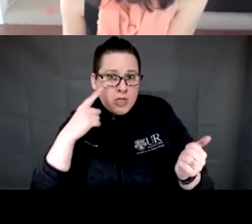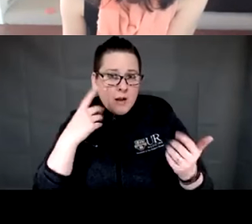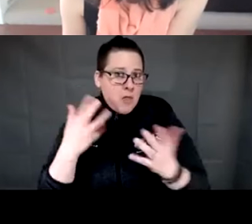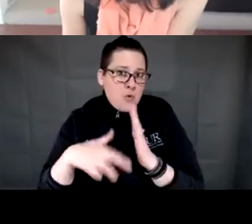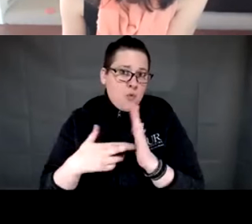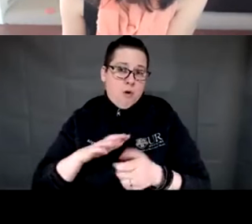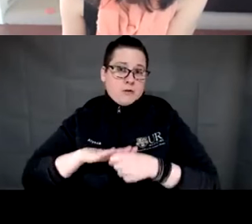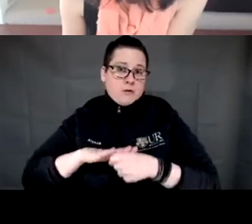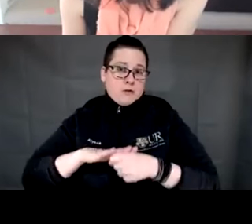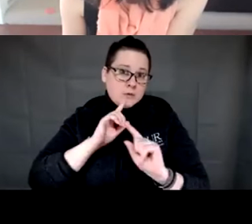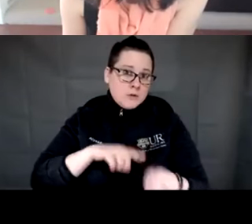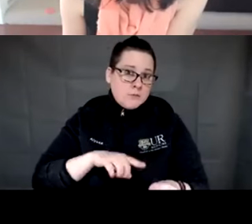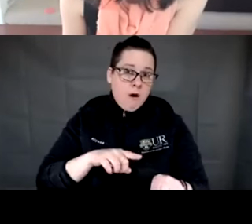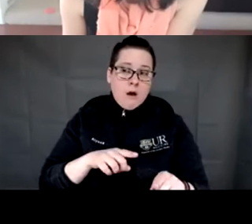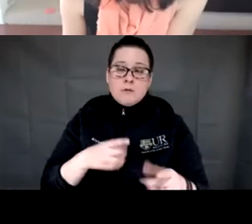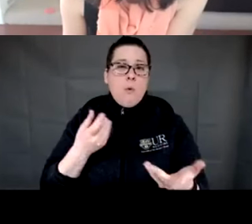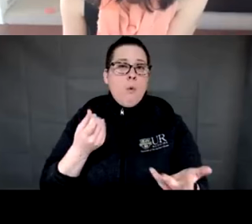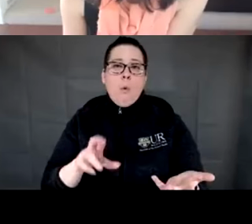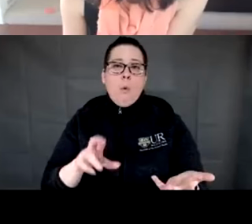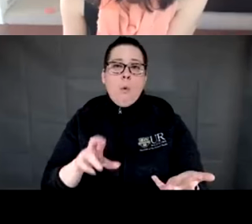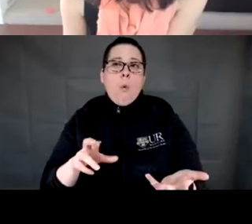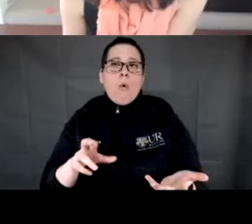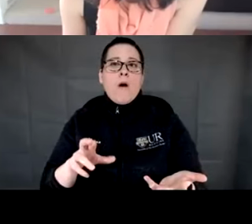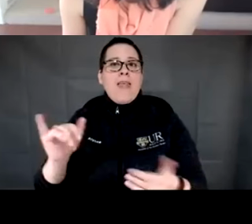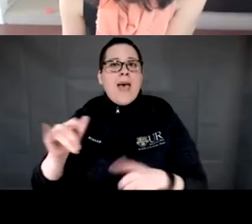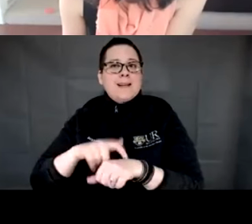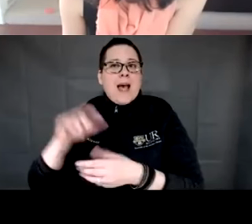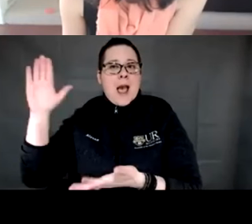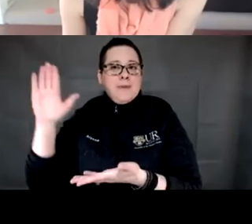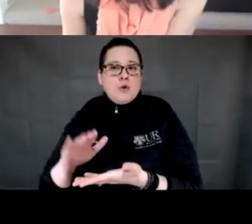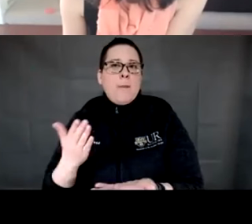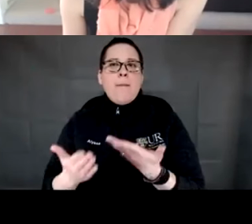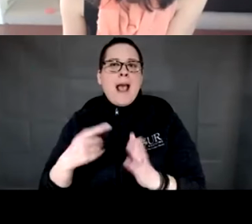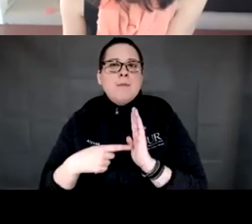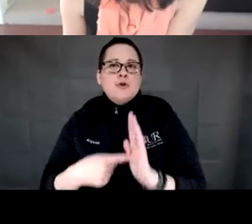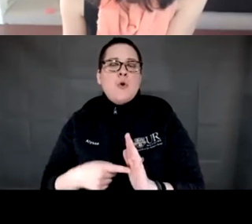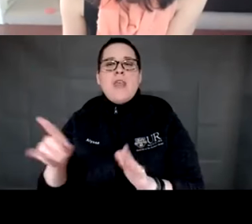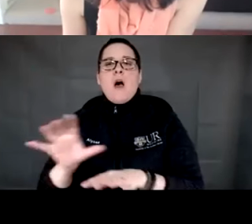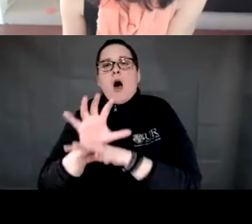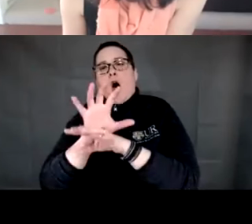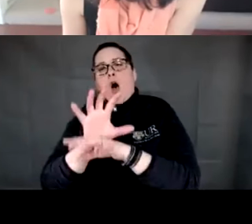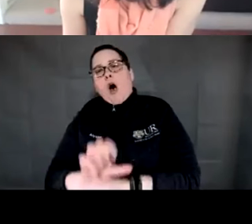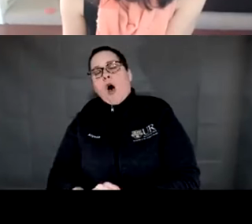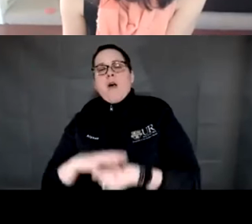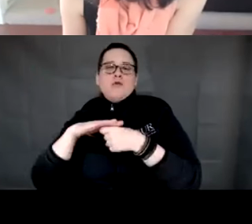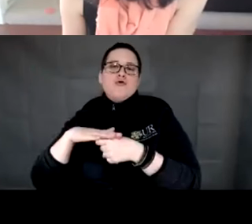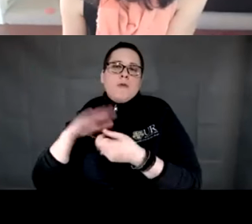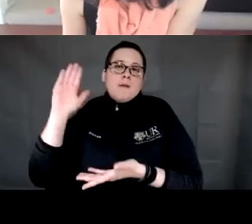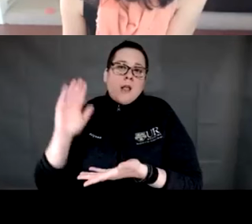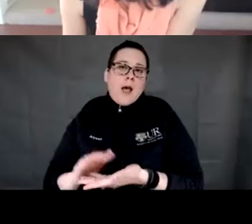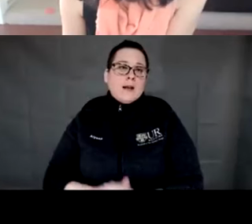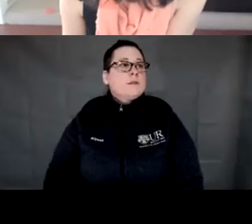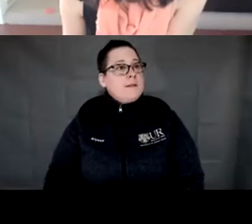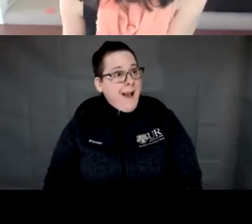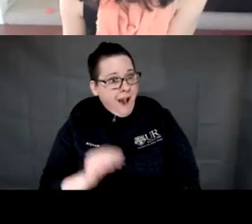the stress response could have, or in the decrease across time, maybe reflecting some sort of habituation?